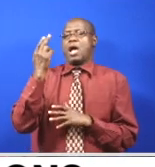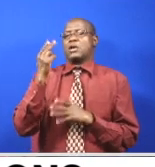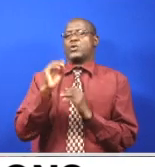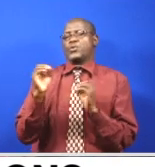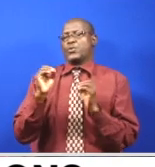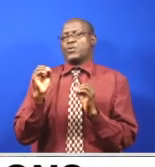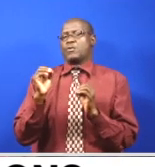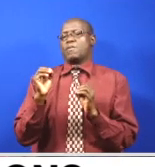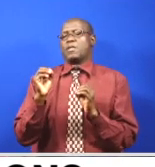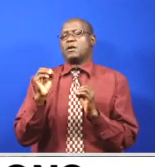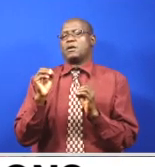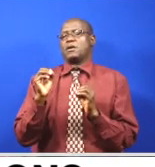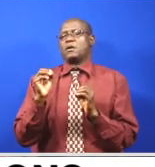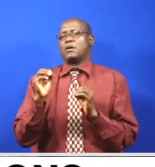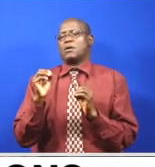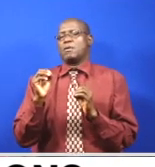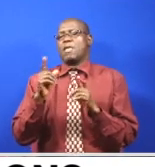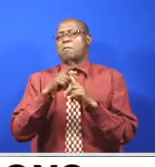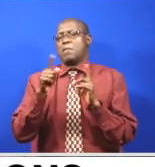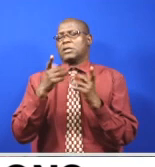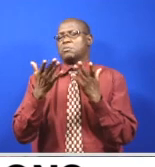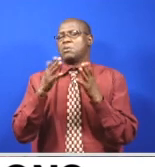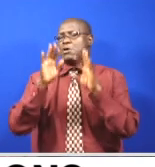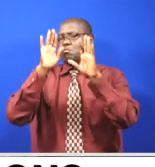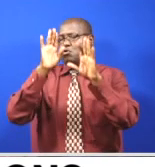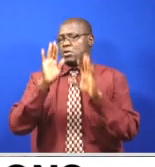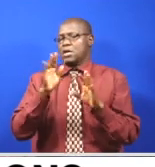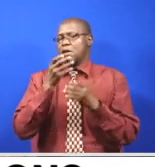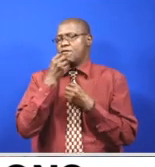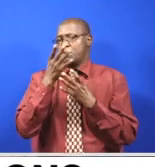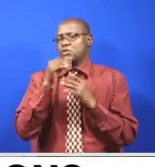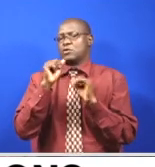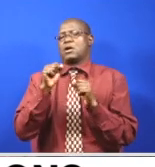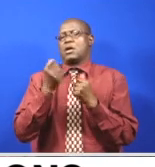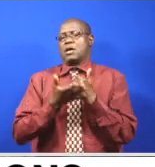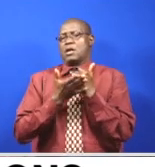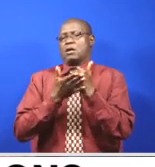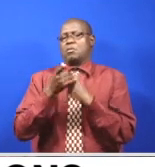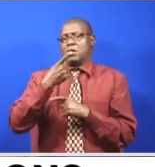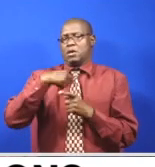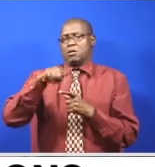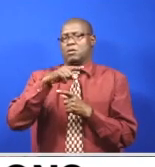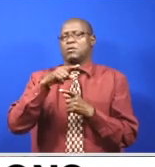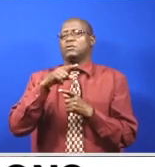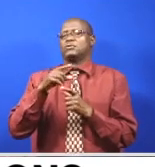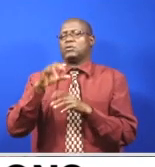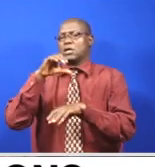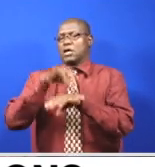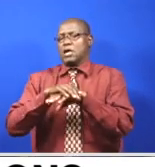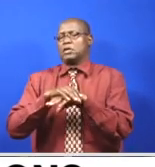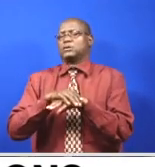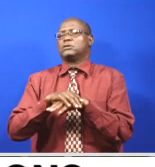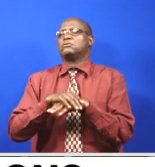but you could be having vital information that can help us neutralize the criminals in our